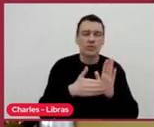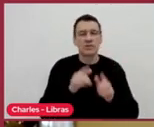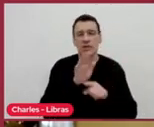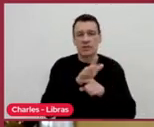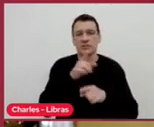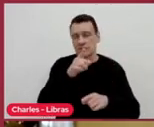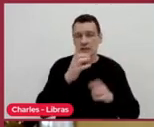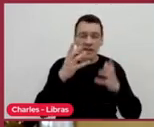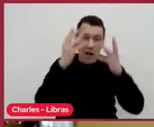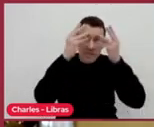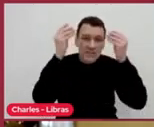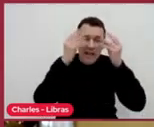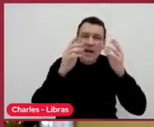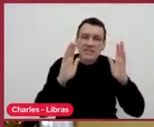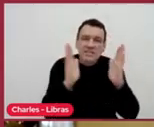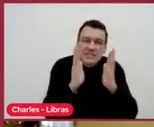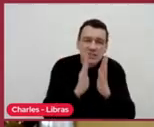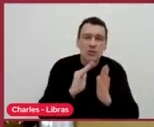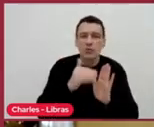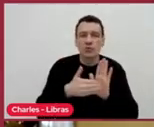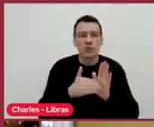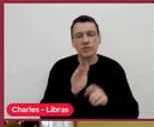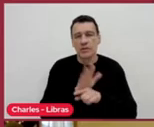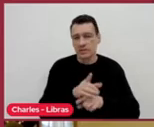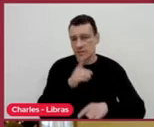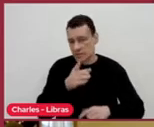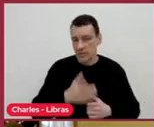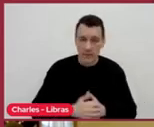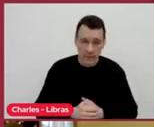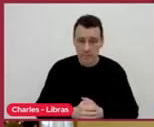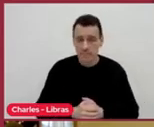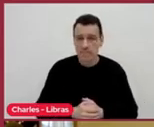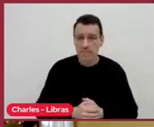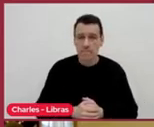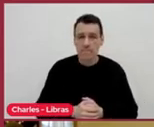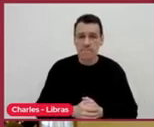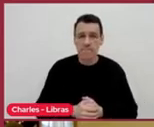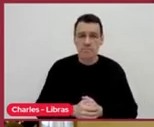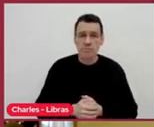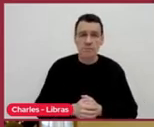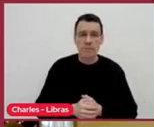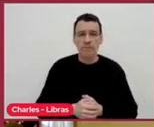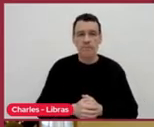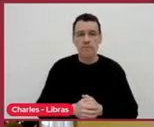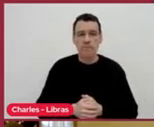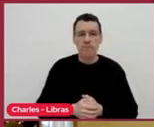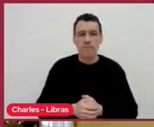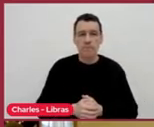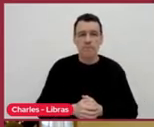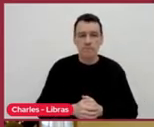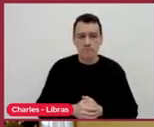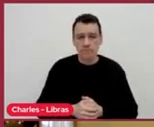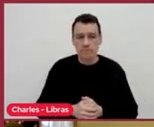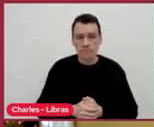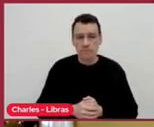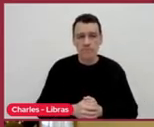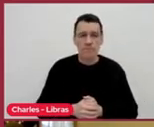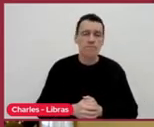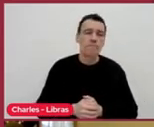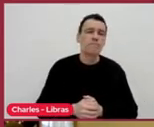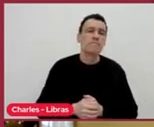So yeah, unless we can somehow free ourselves of this idea of the Rails